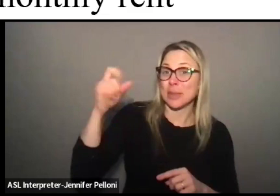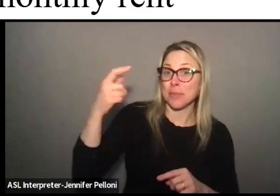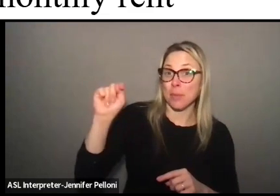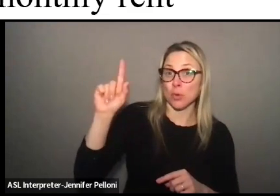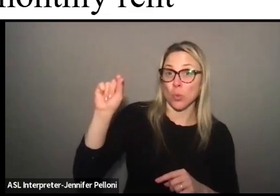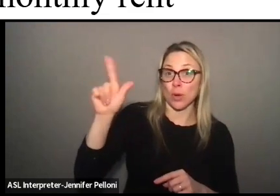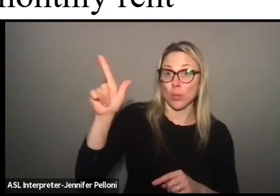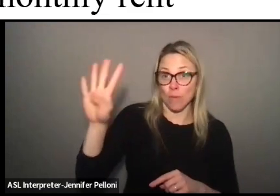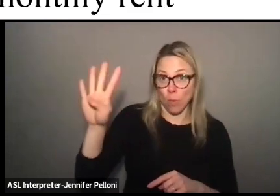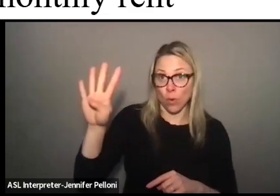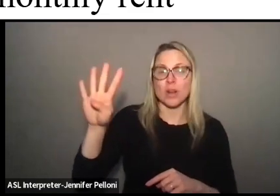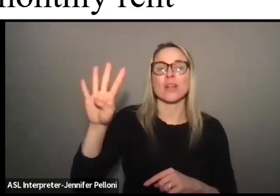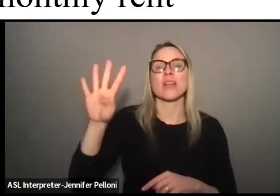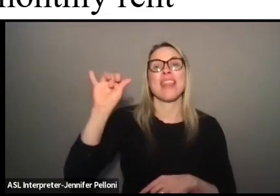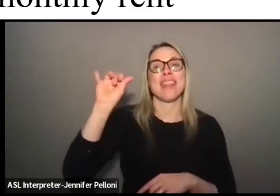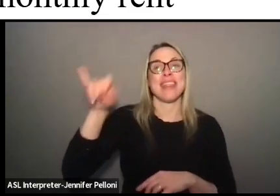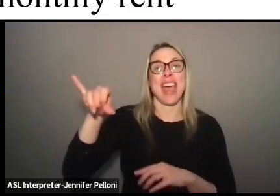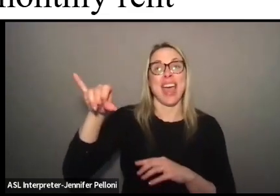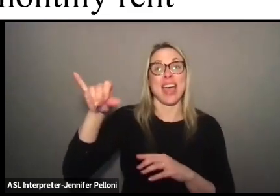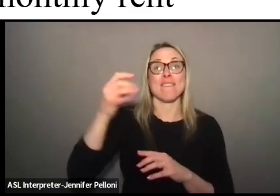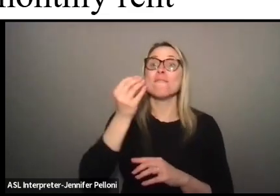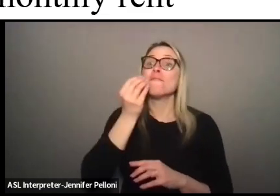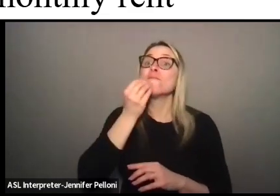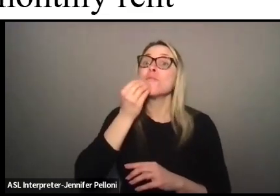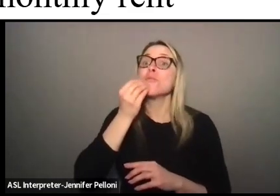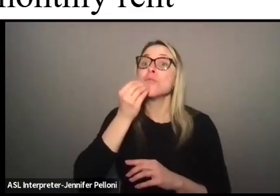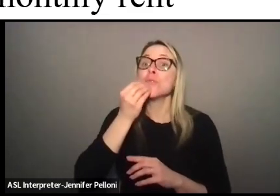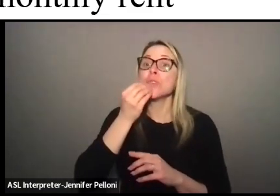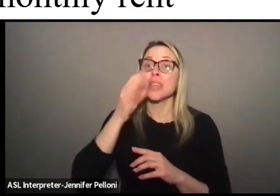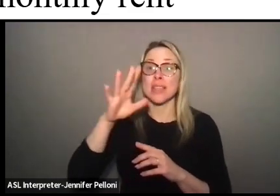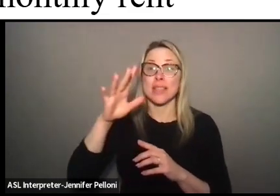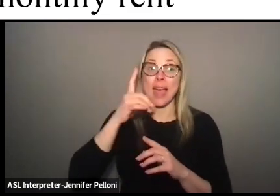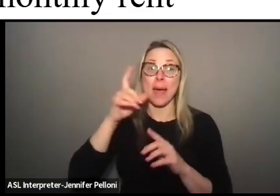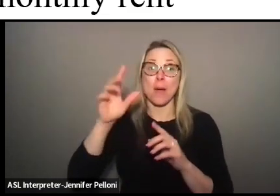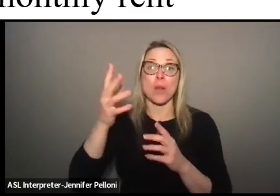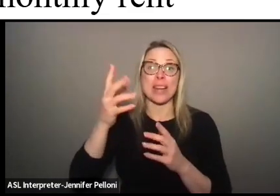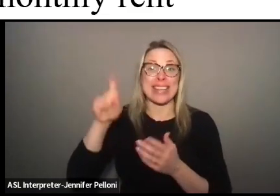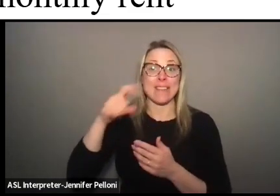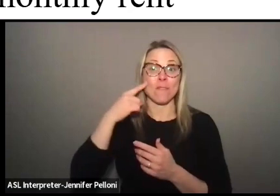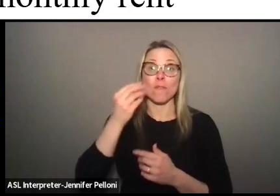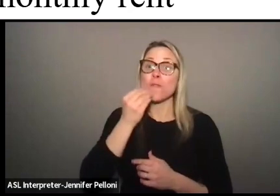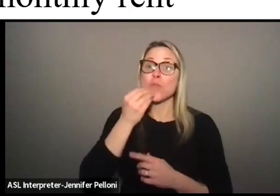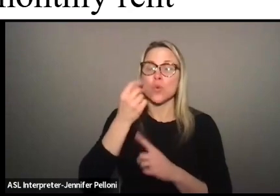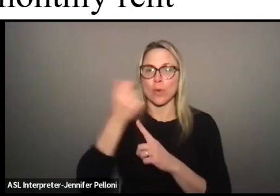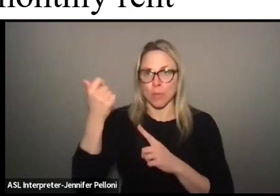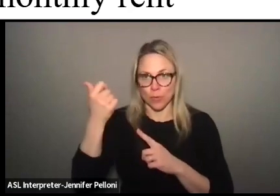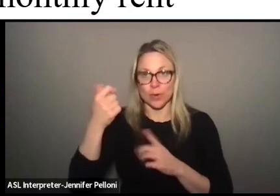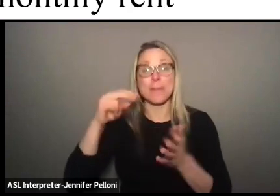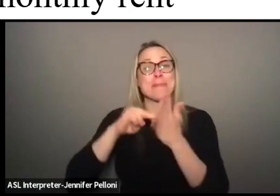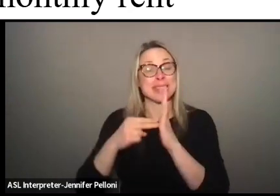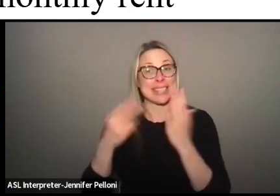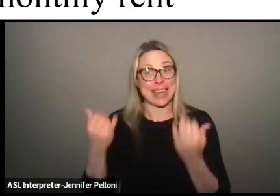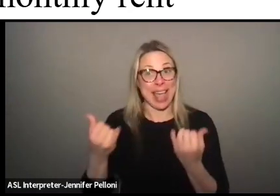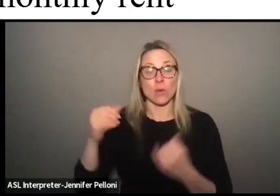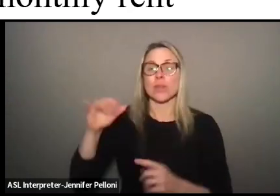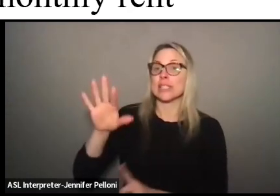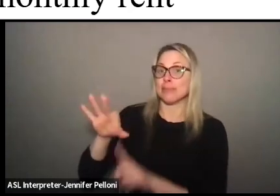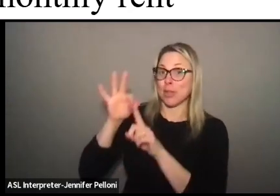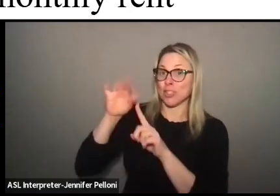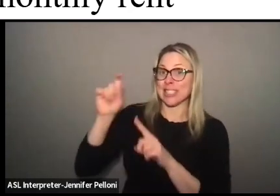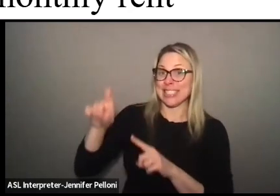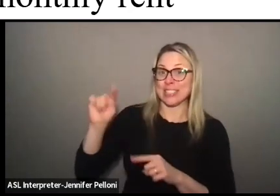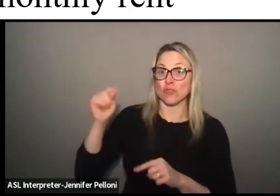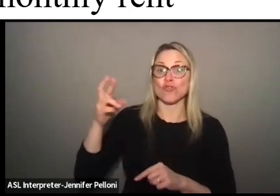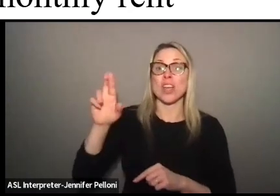2024, they removed food from this. So now special needs trusts can pay